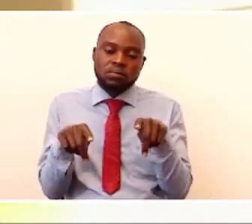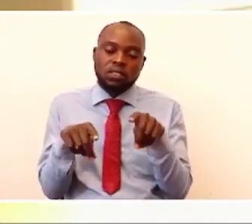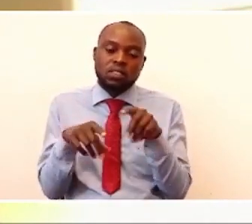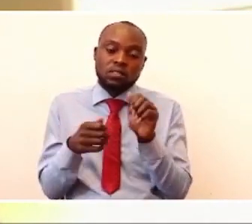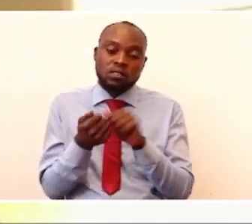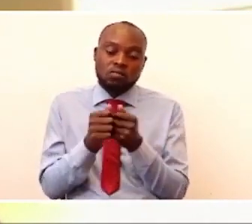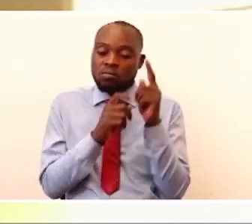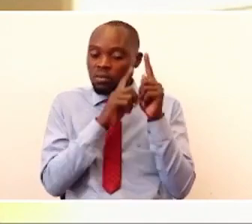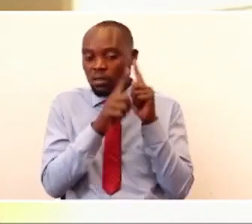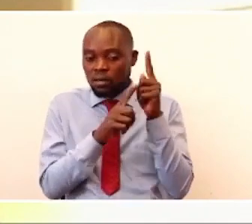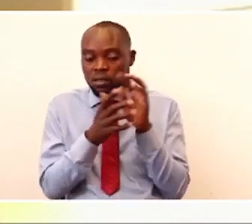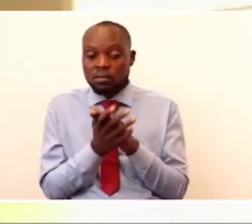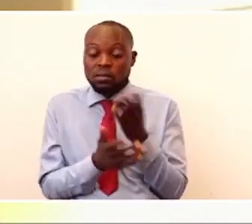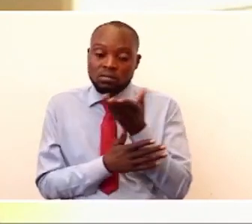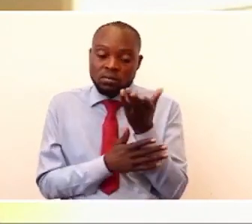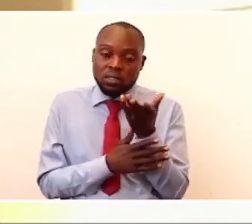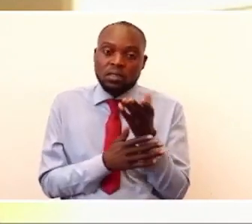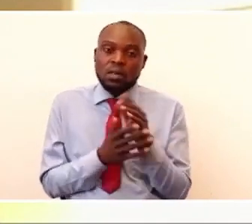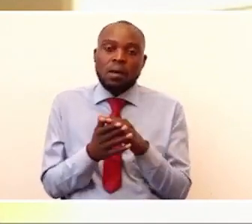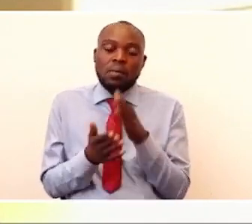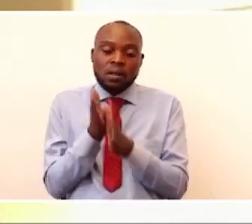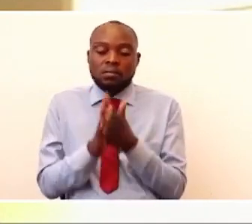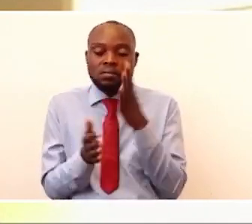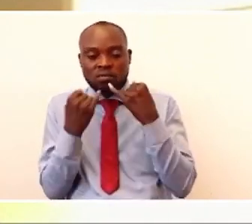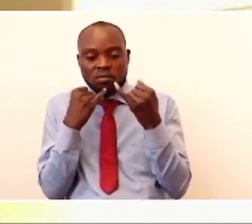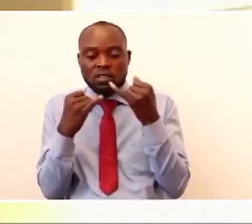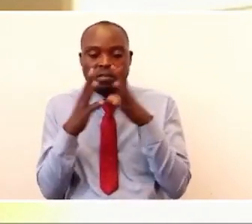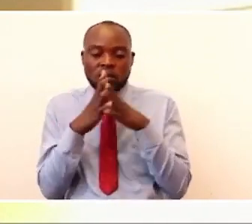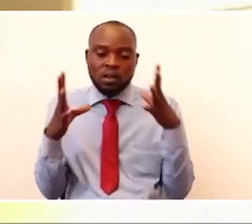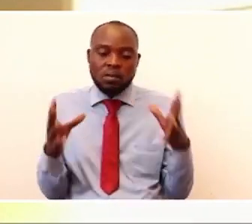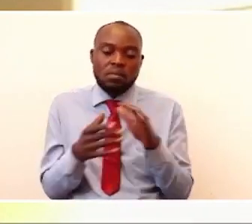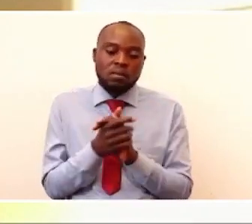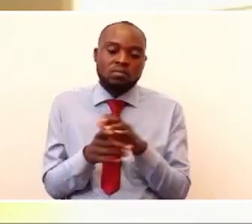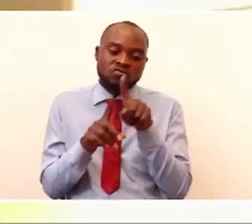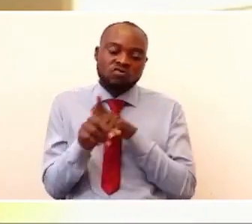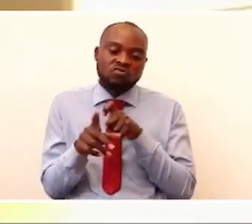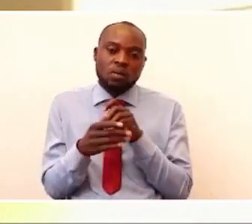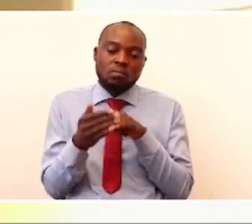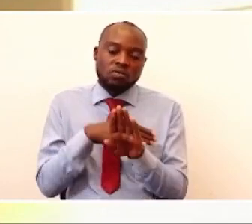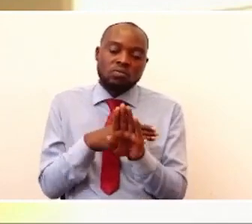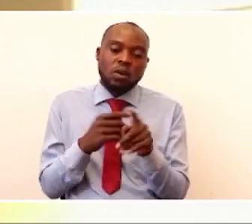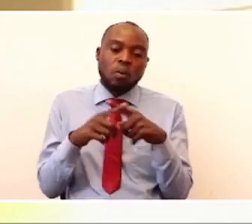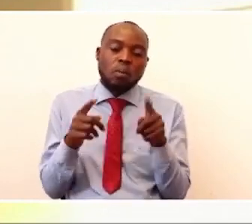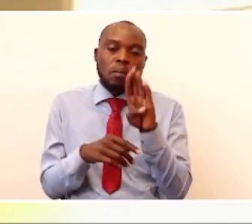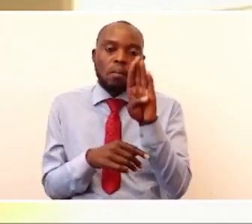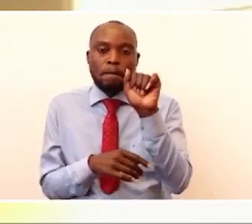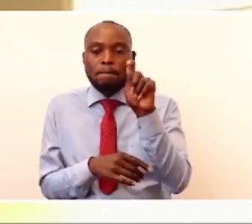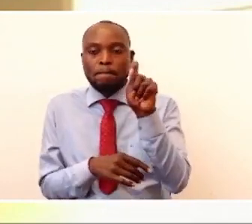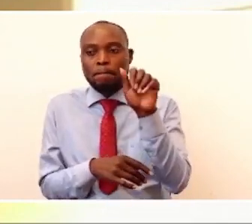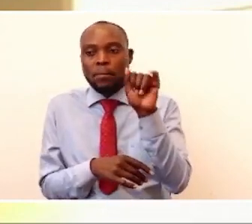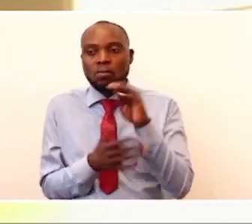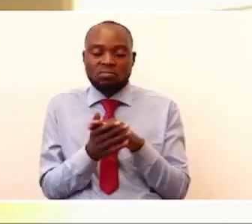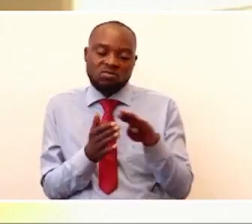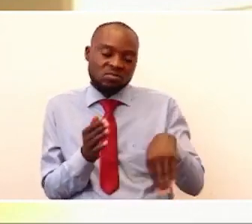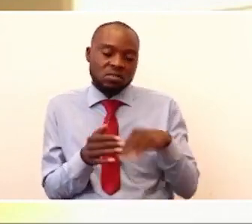imagine if somebody with not much information has put all their lifetime savings in the Bitcoin, and the Bitcoin loses 70%